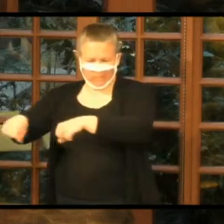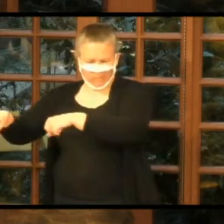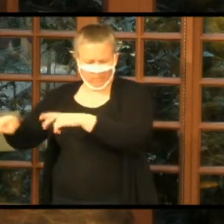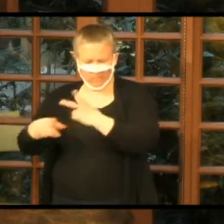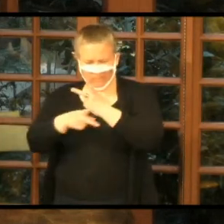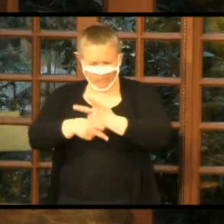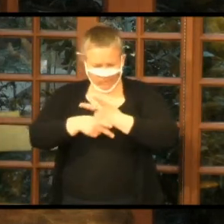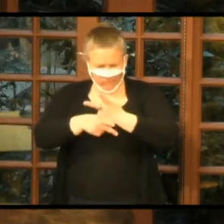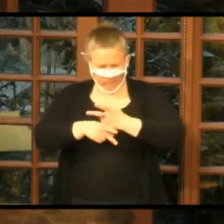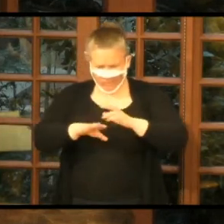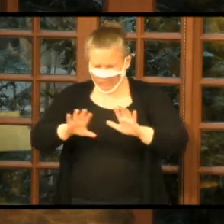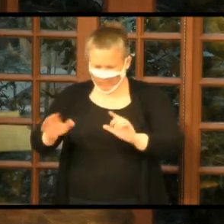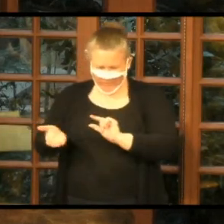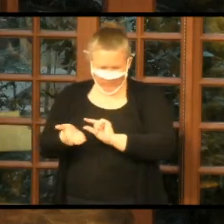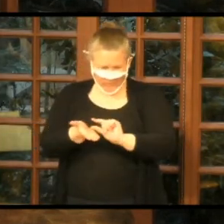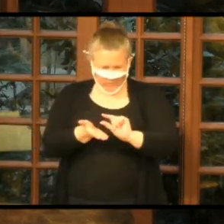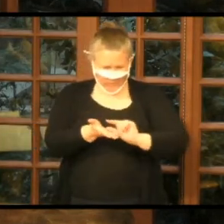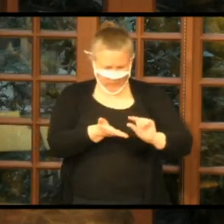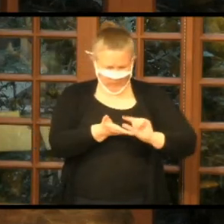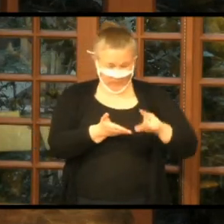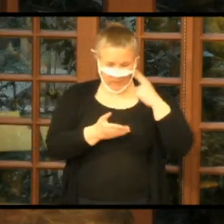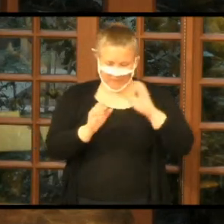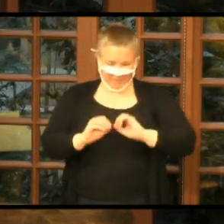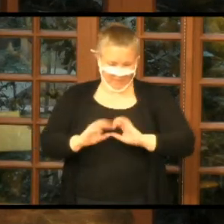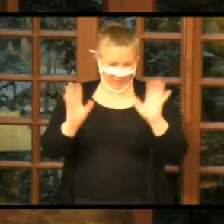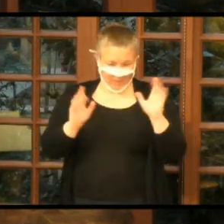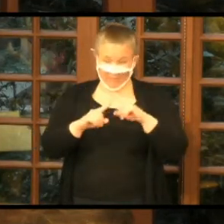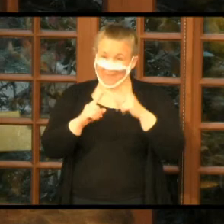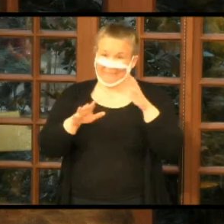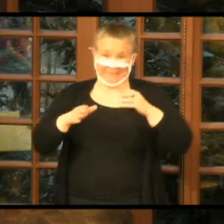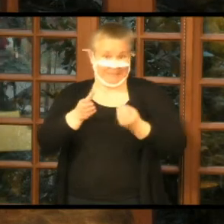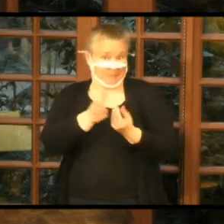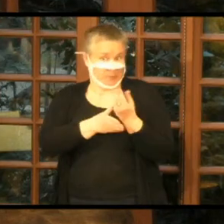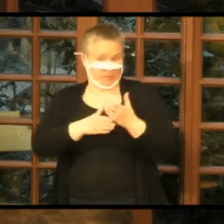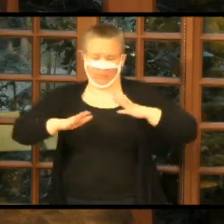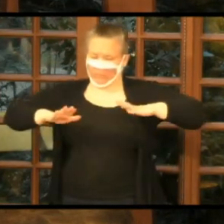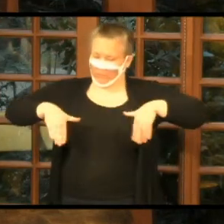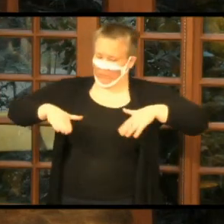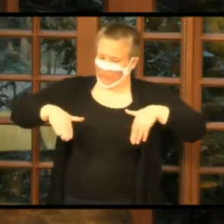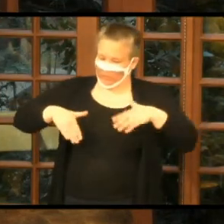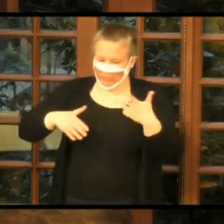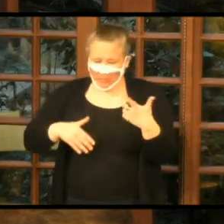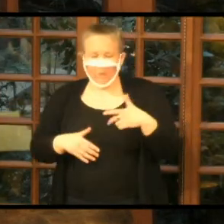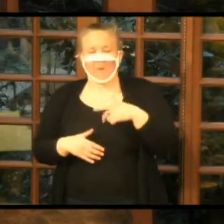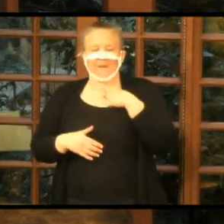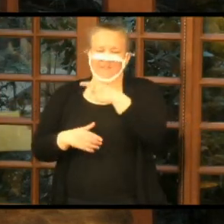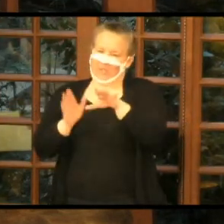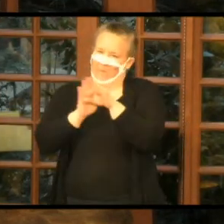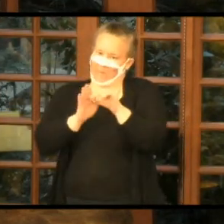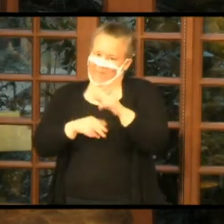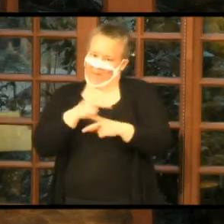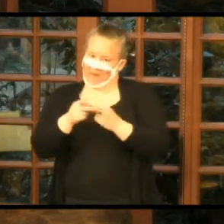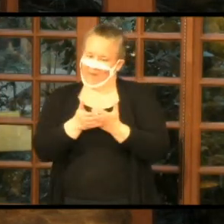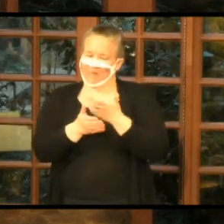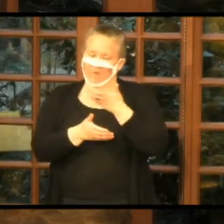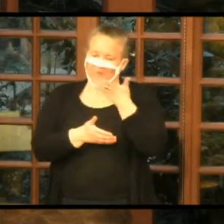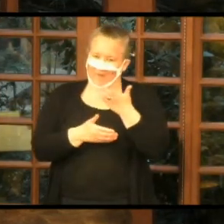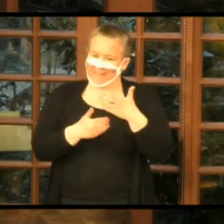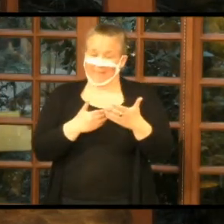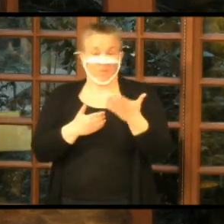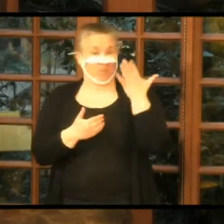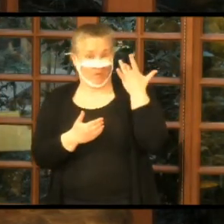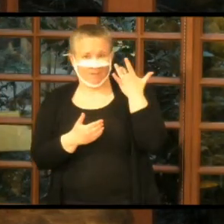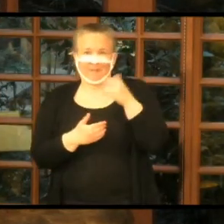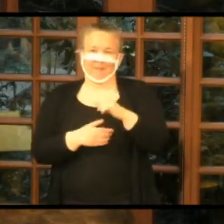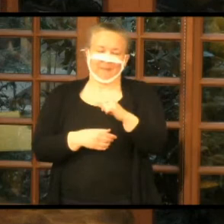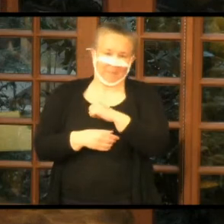Meticulously kempt Eagleton bluegrass that looks vibrant, though it's not yet spring. A hardy species she chose personally because it would take the picnics and